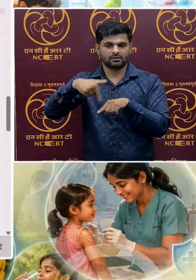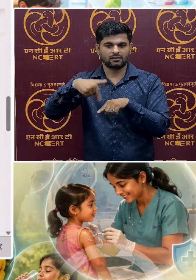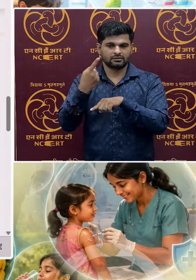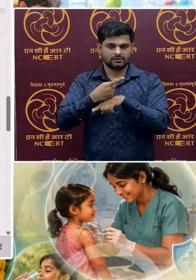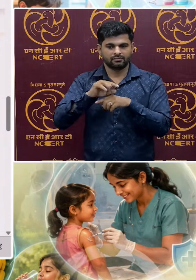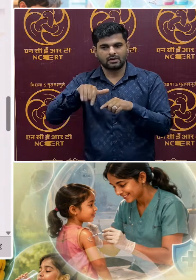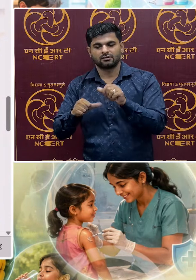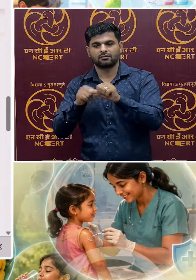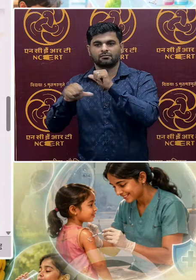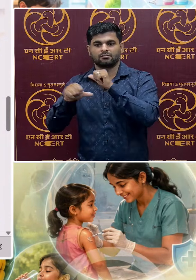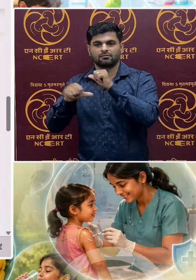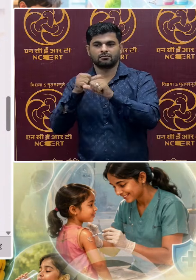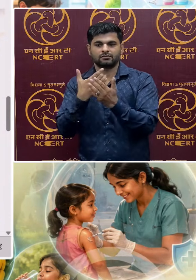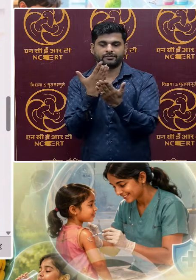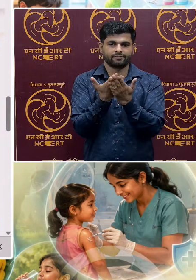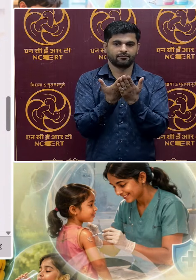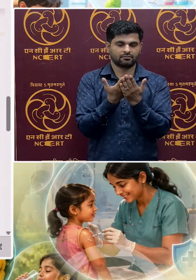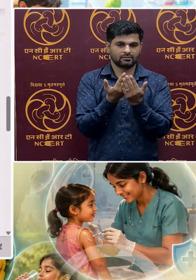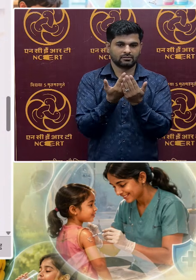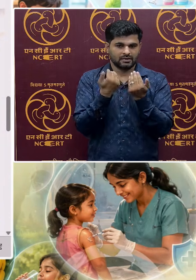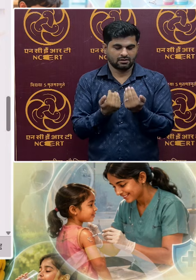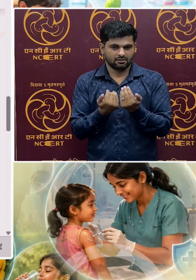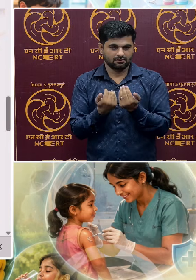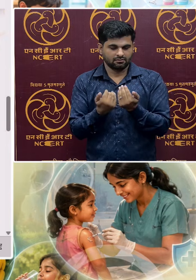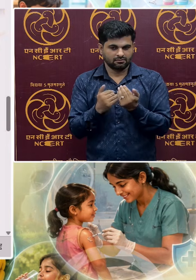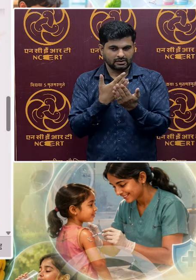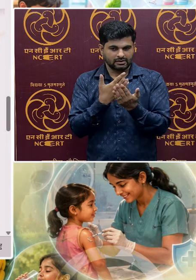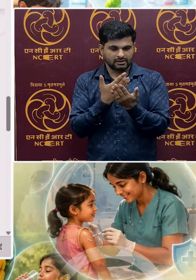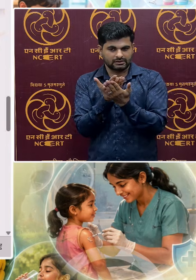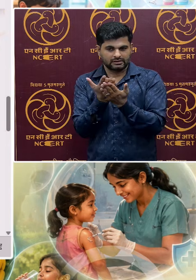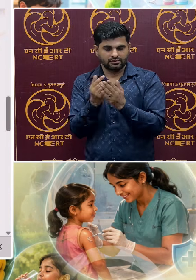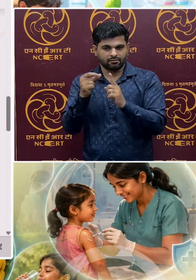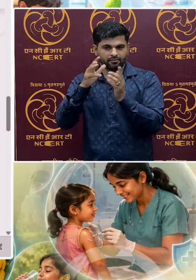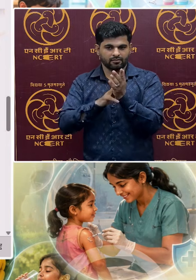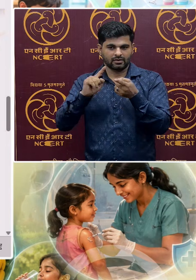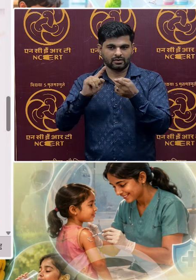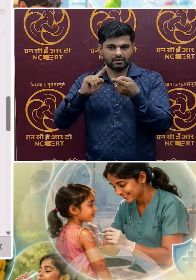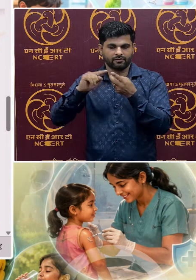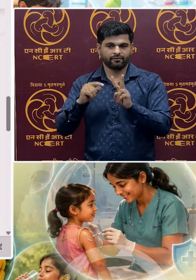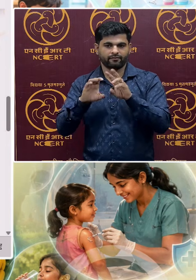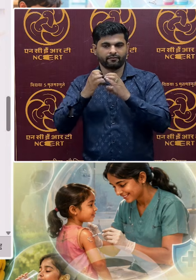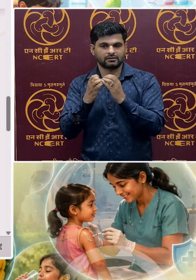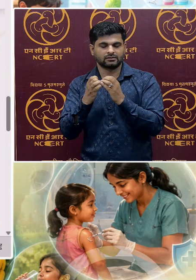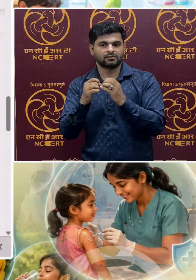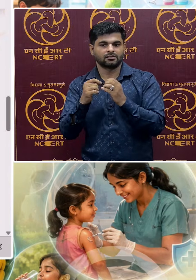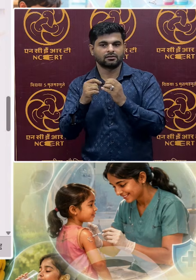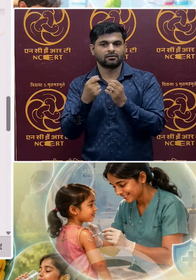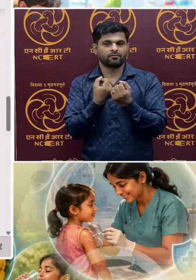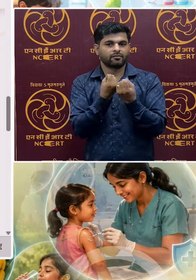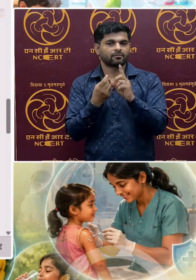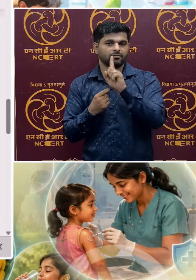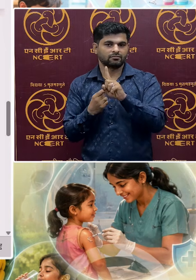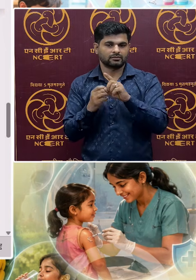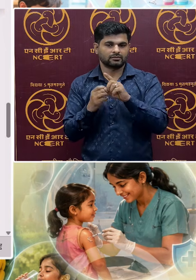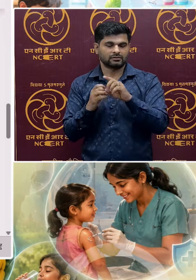the process how you can participate. Either you can be a part of our PM eVidya channel number 31 and even our